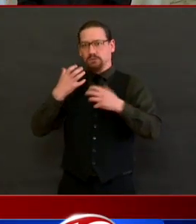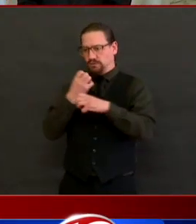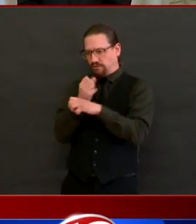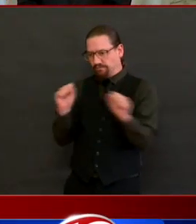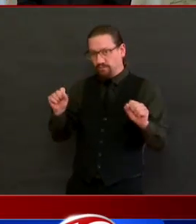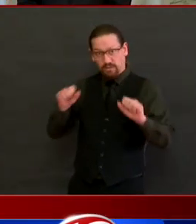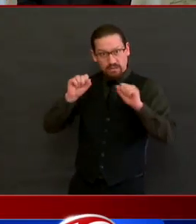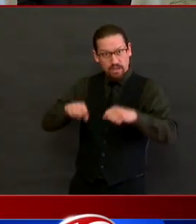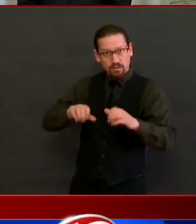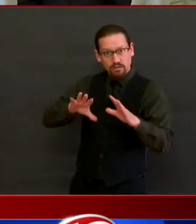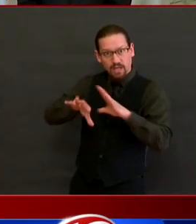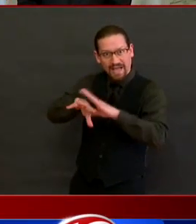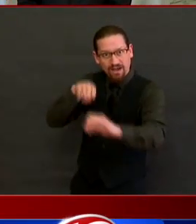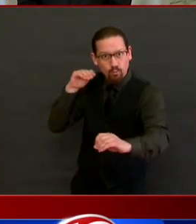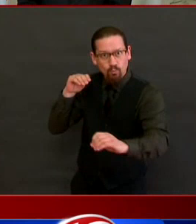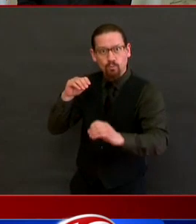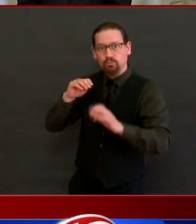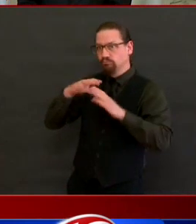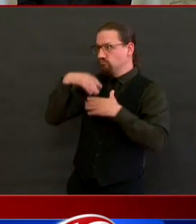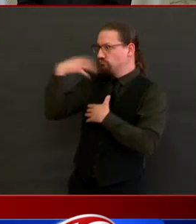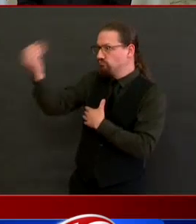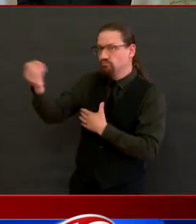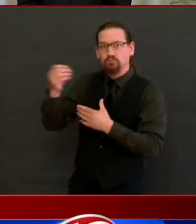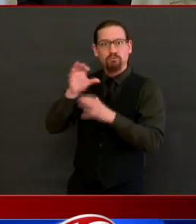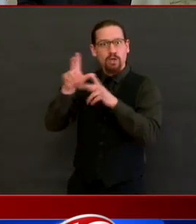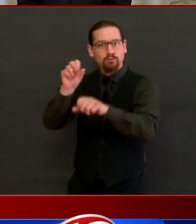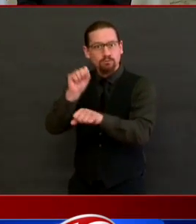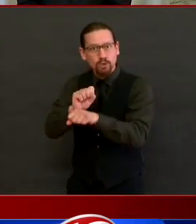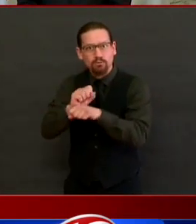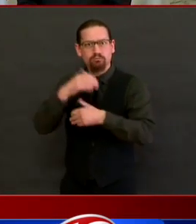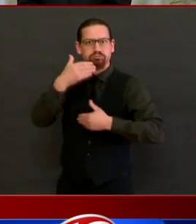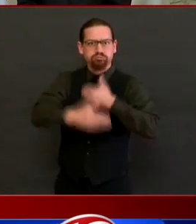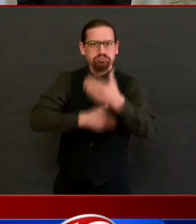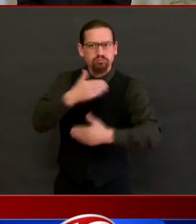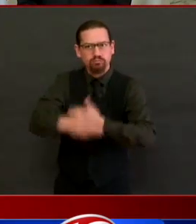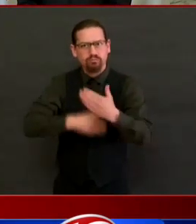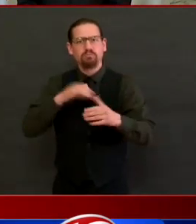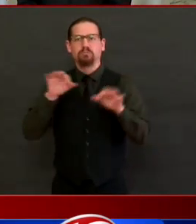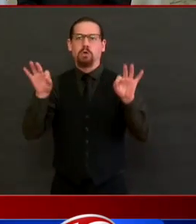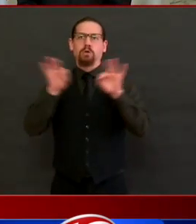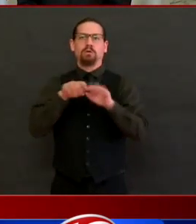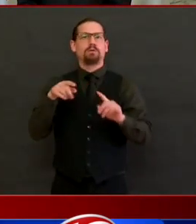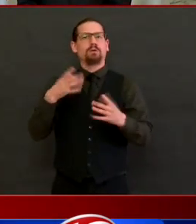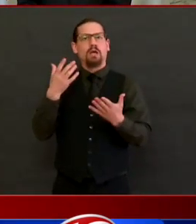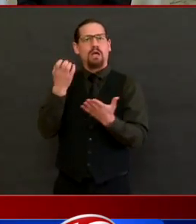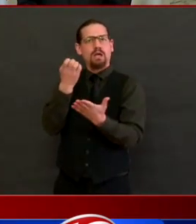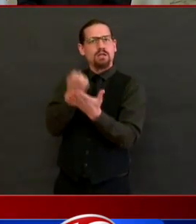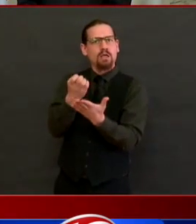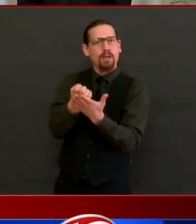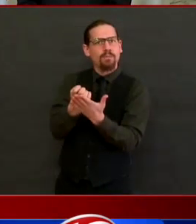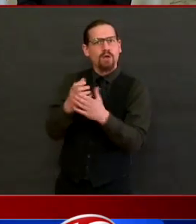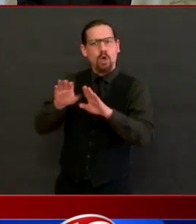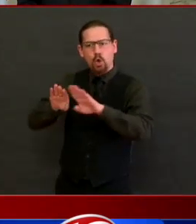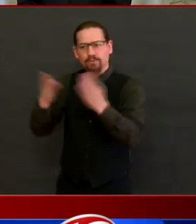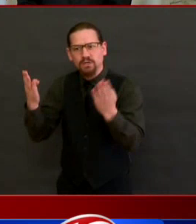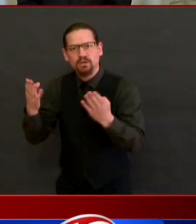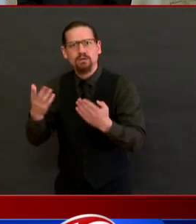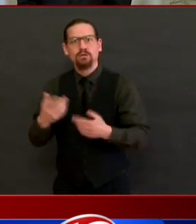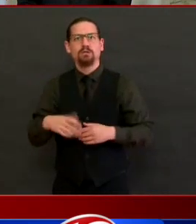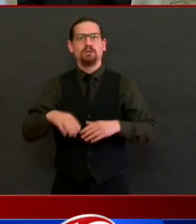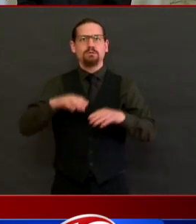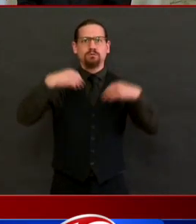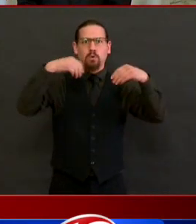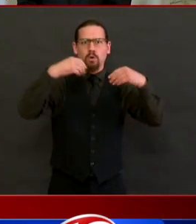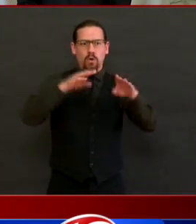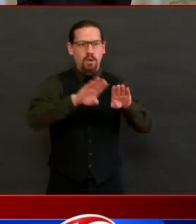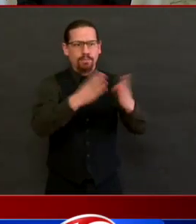sick or who has been exposed to someone who's sick, and then quickly get them into quarantine, or if